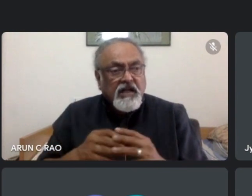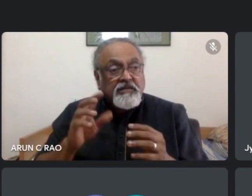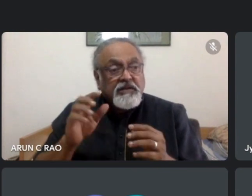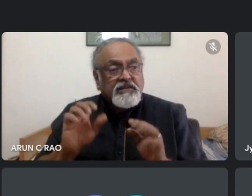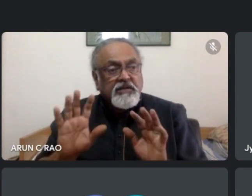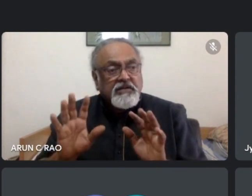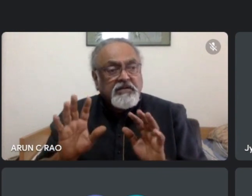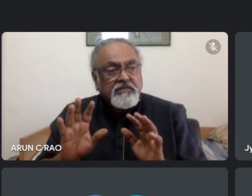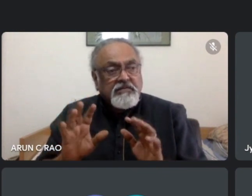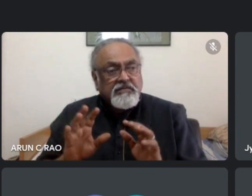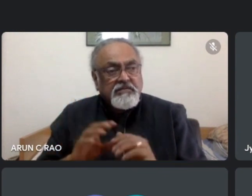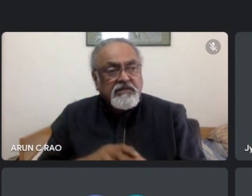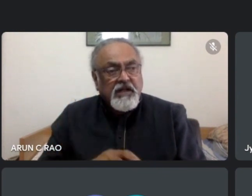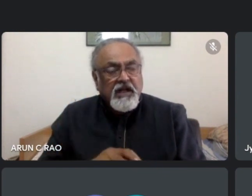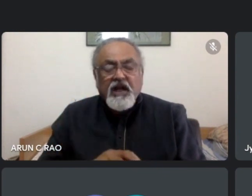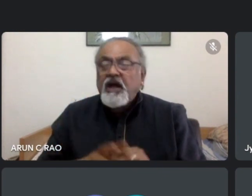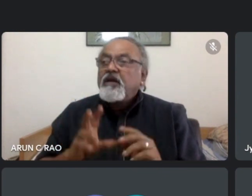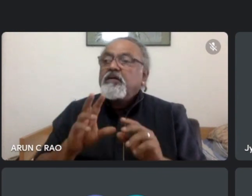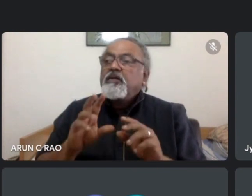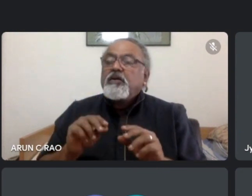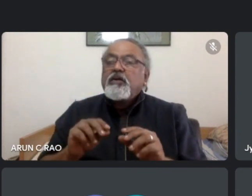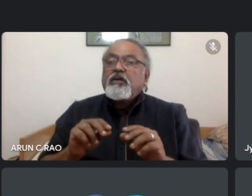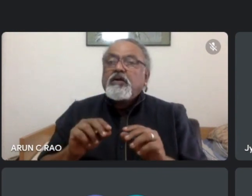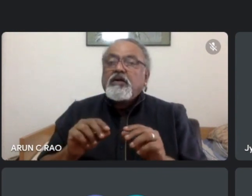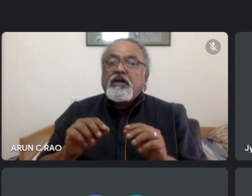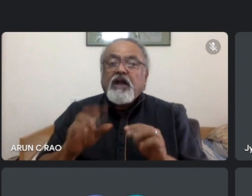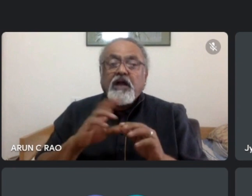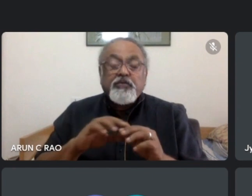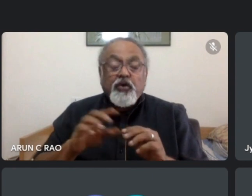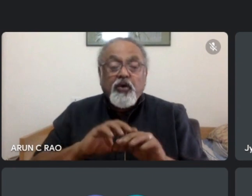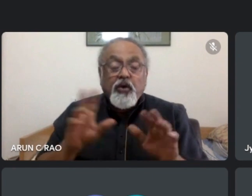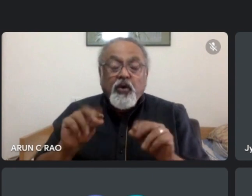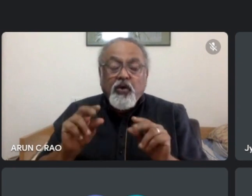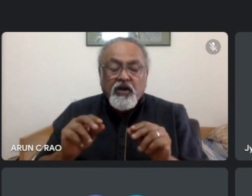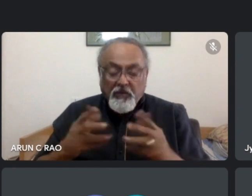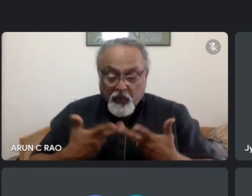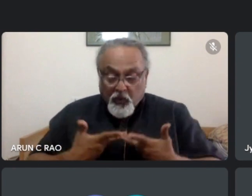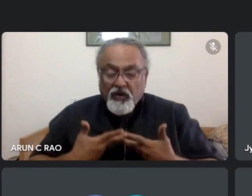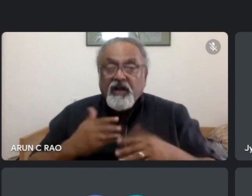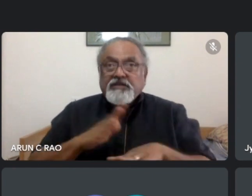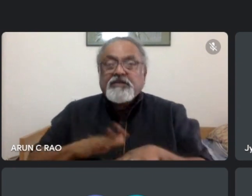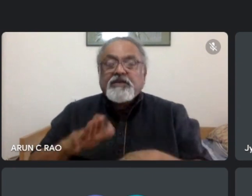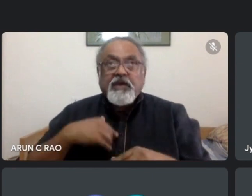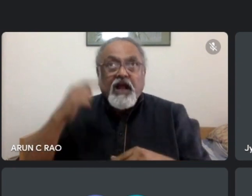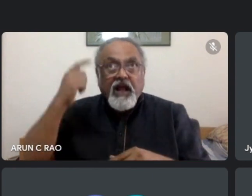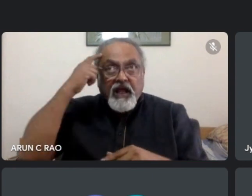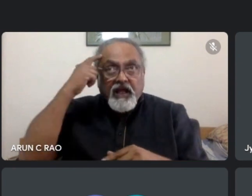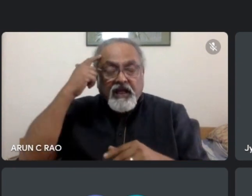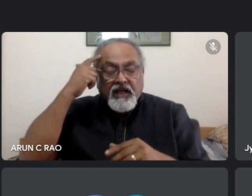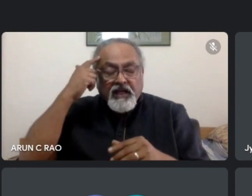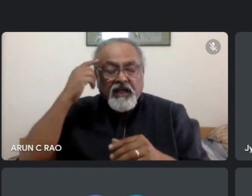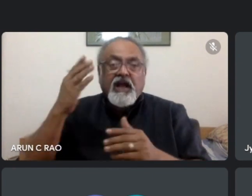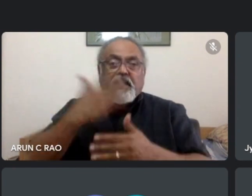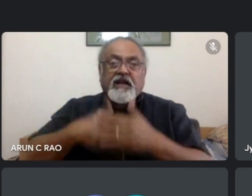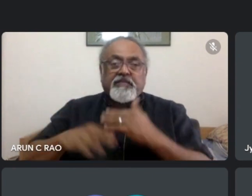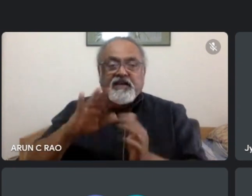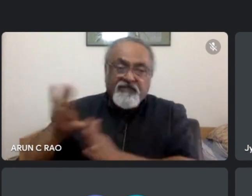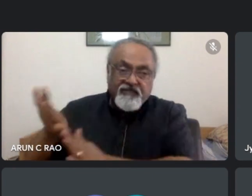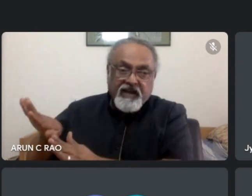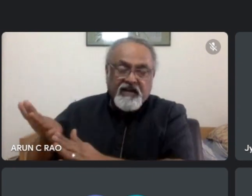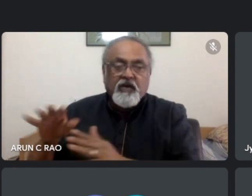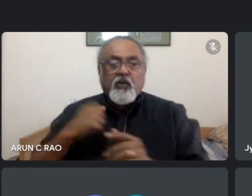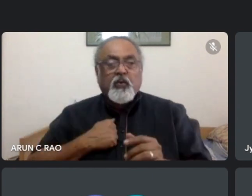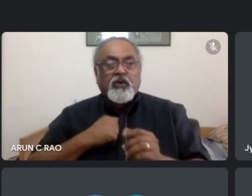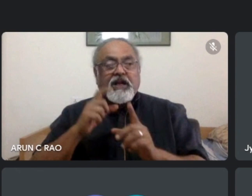not the same as a person with intellectual disabilities, describing my experience in that way, right, has in itself